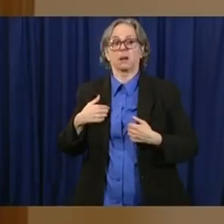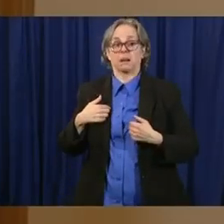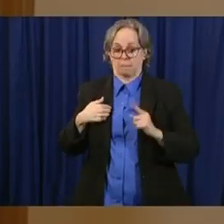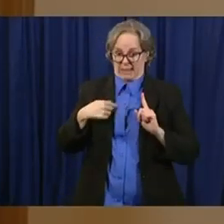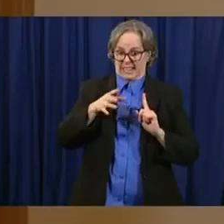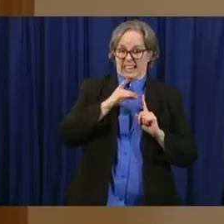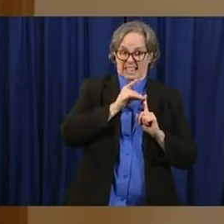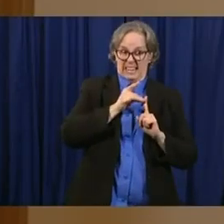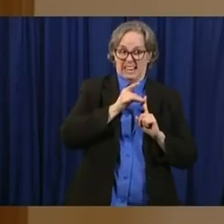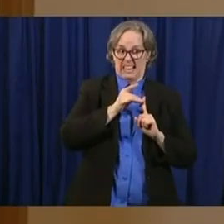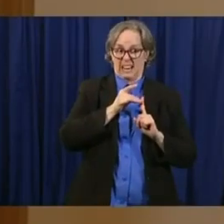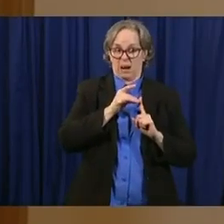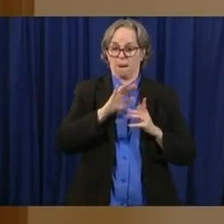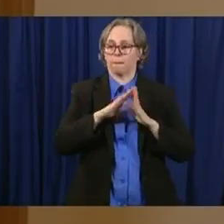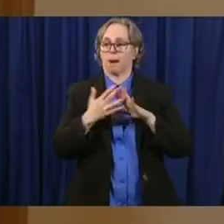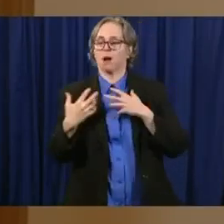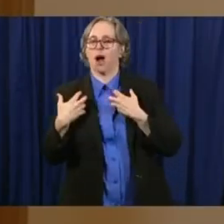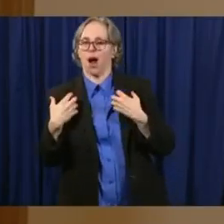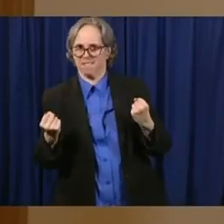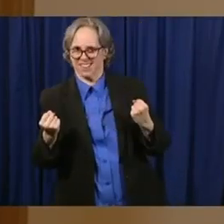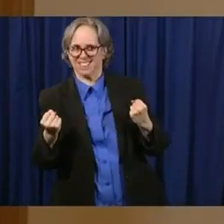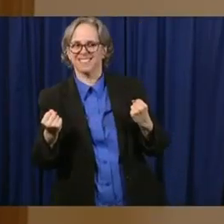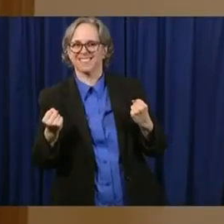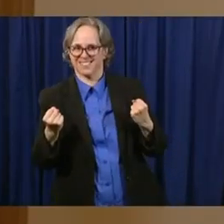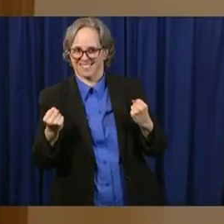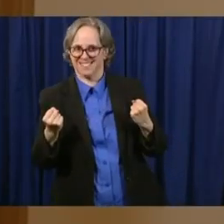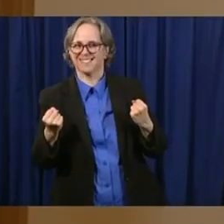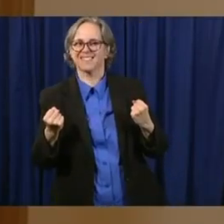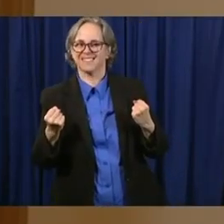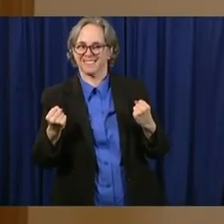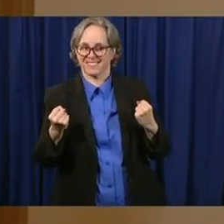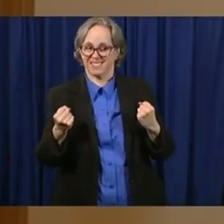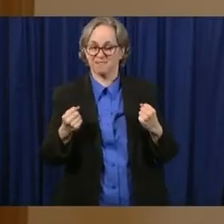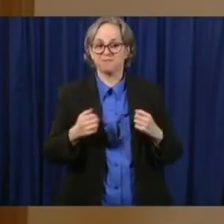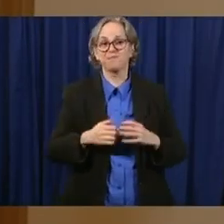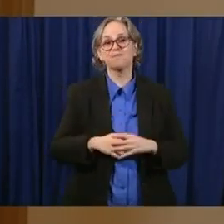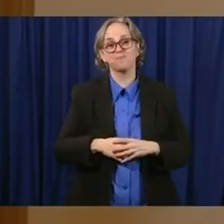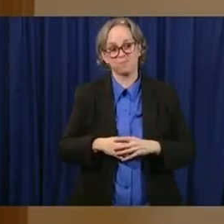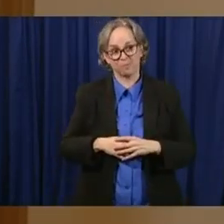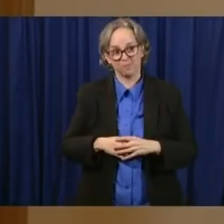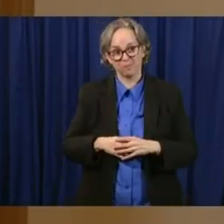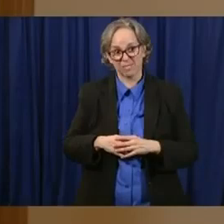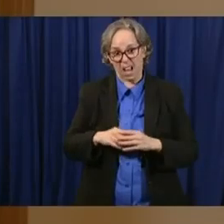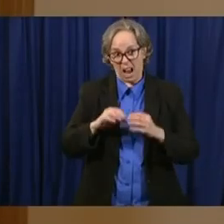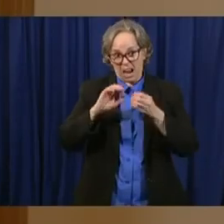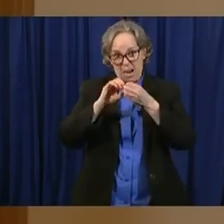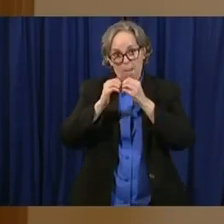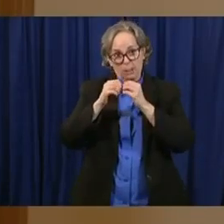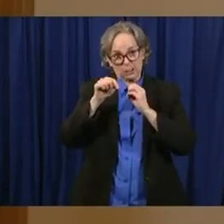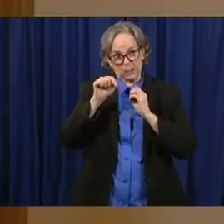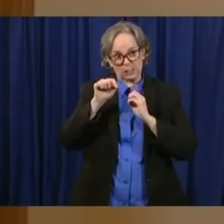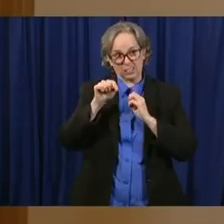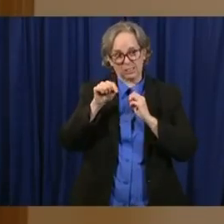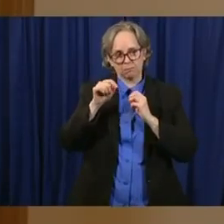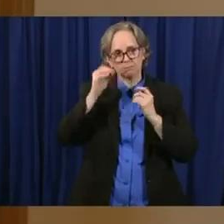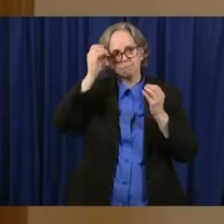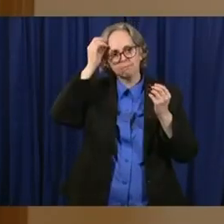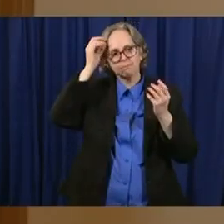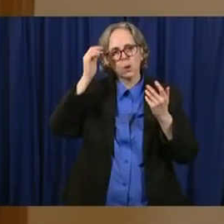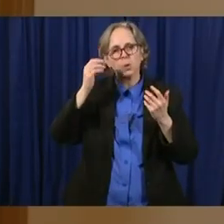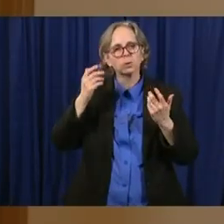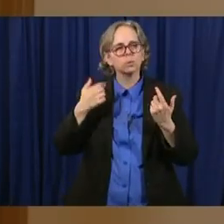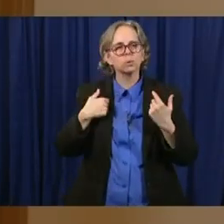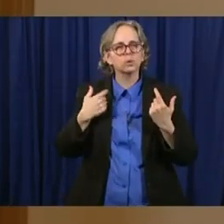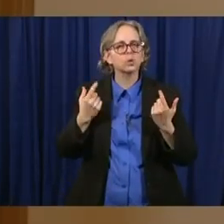infected, or recovered. And it also has to do in this number of what we do to stop